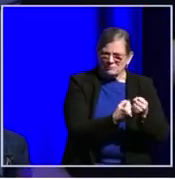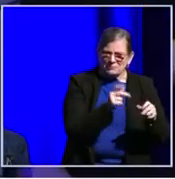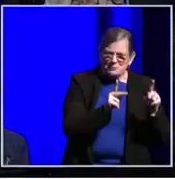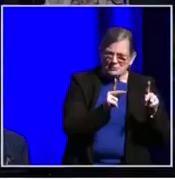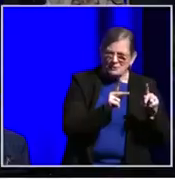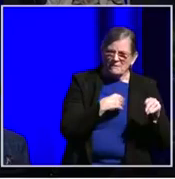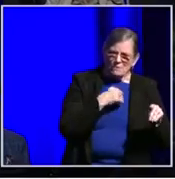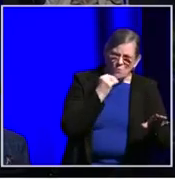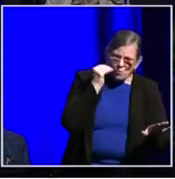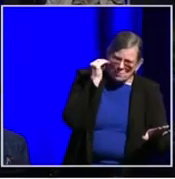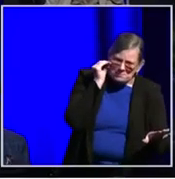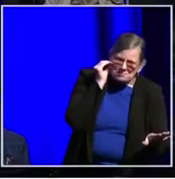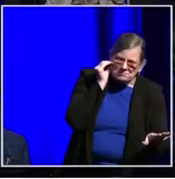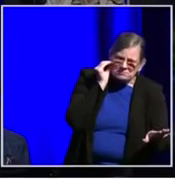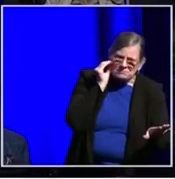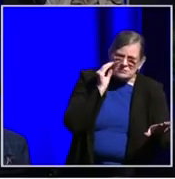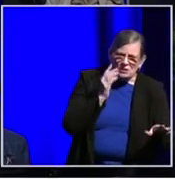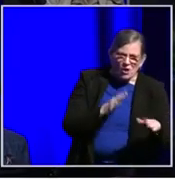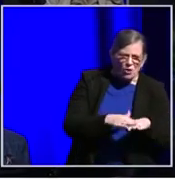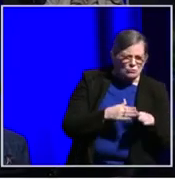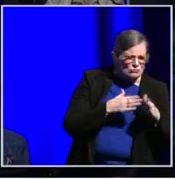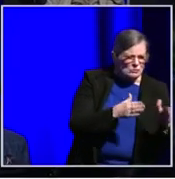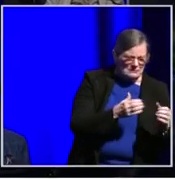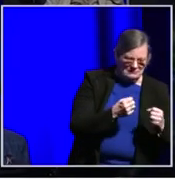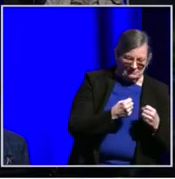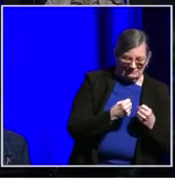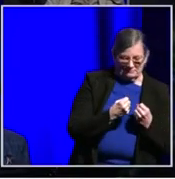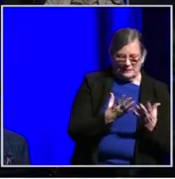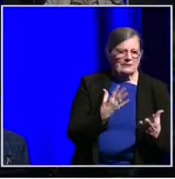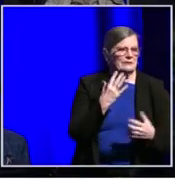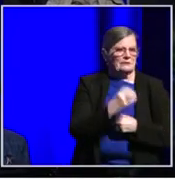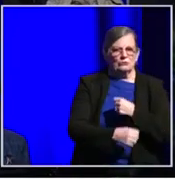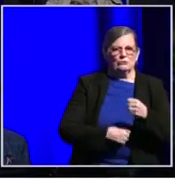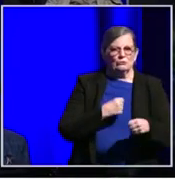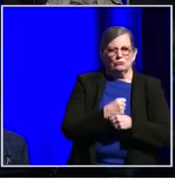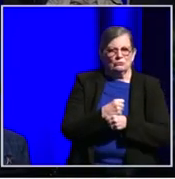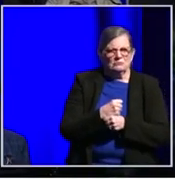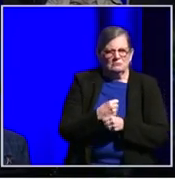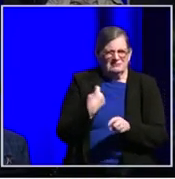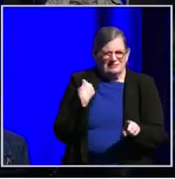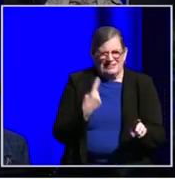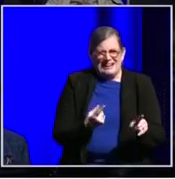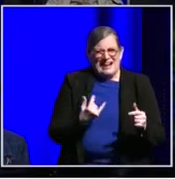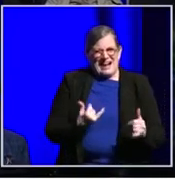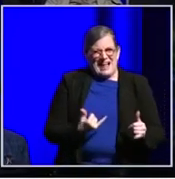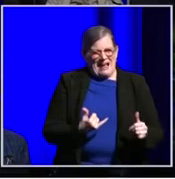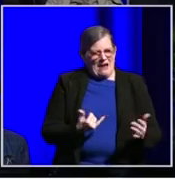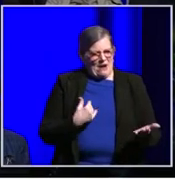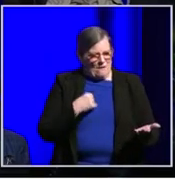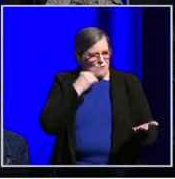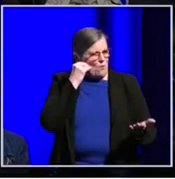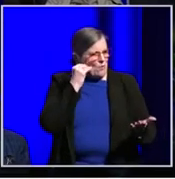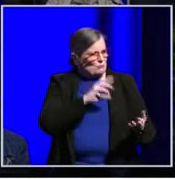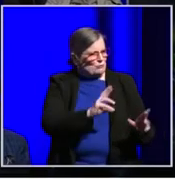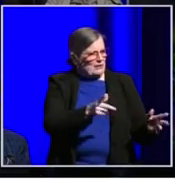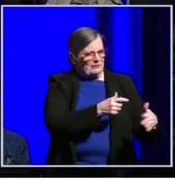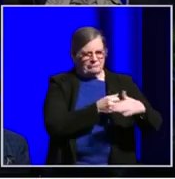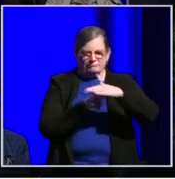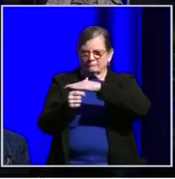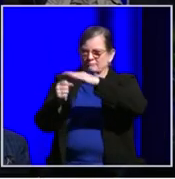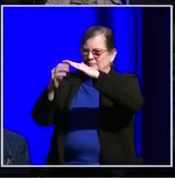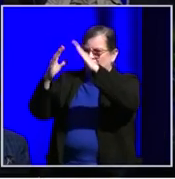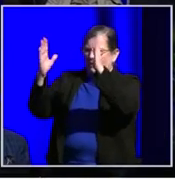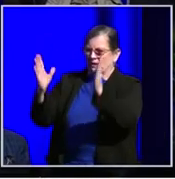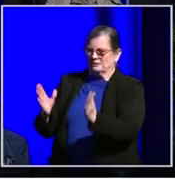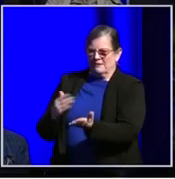care and supports they need and live the dignified lives that all Washingtonians deserve. Thank you to all who worked for the passage of